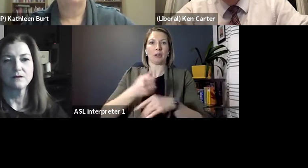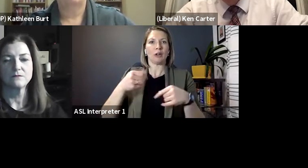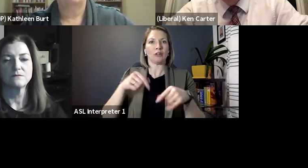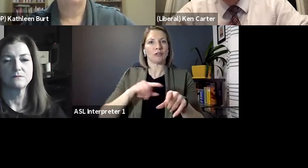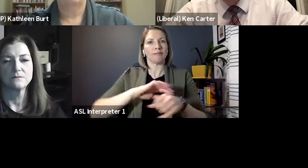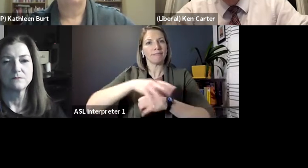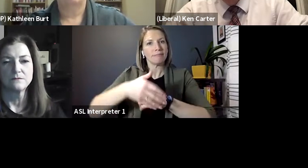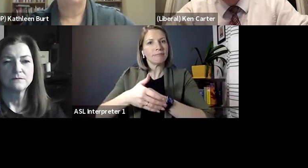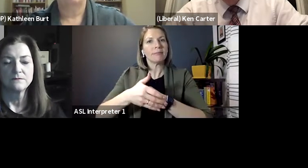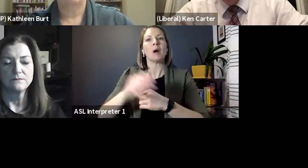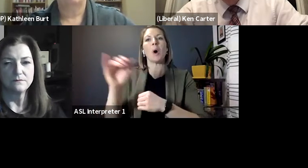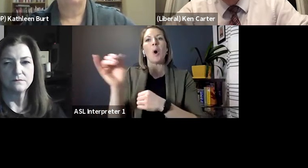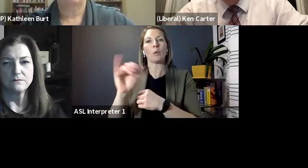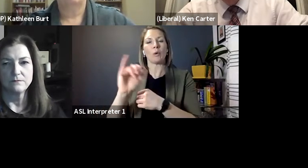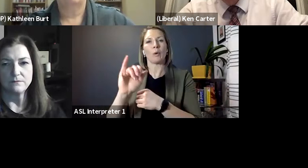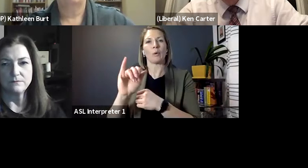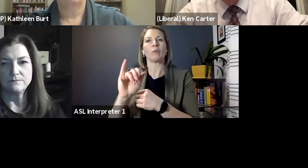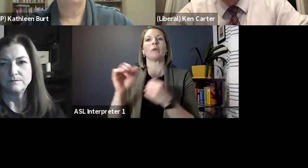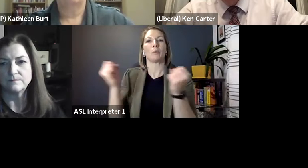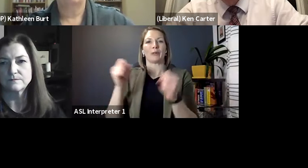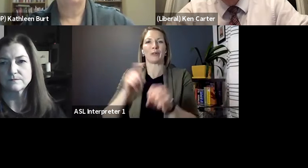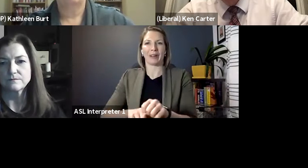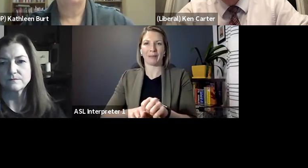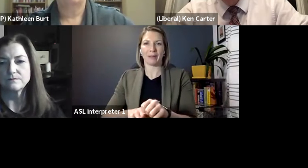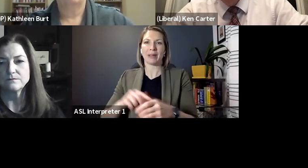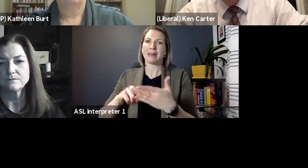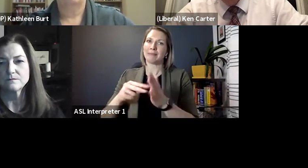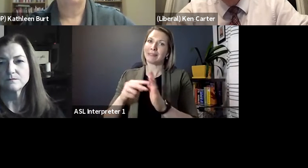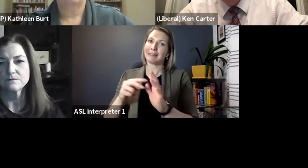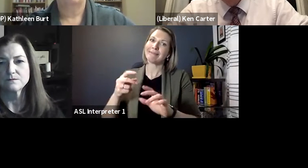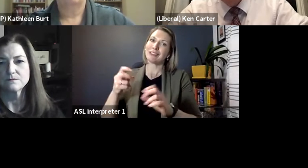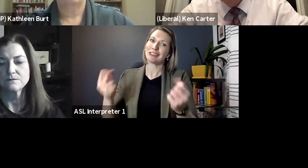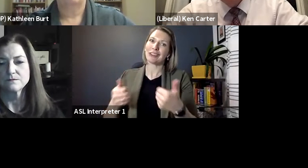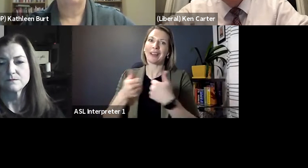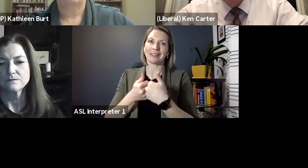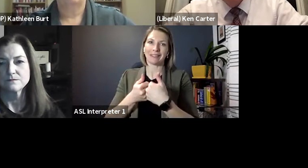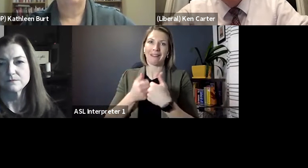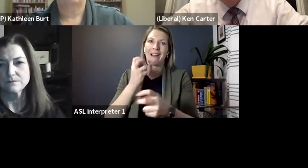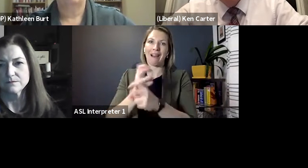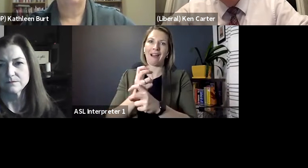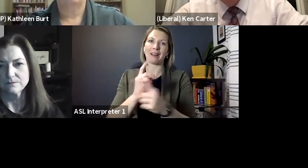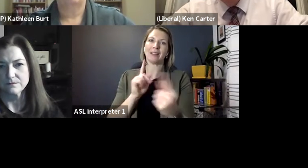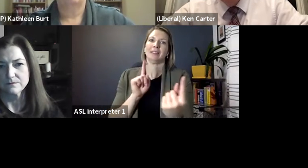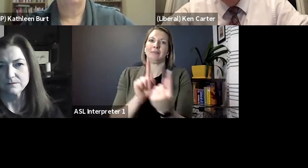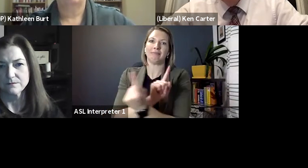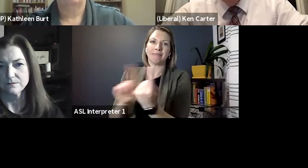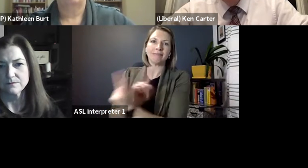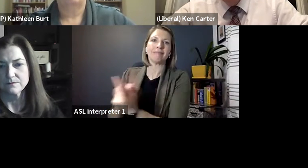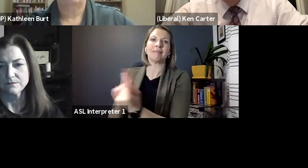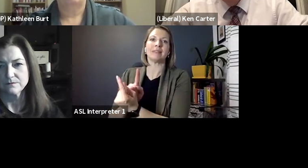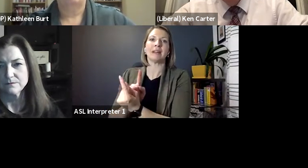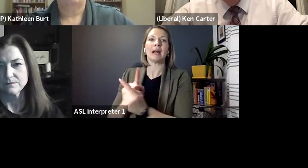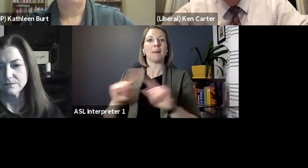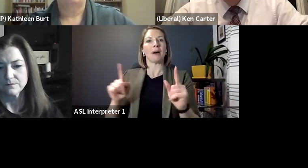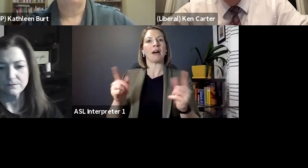special challenges for candidates and voters to communicate with one another. And the 3 sponsors of this event, the Conception Bay Area Chamber of Commerce,